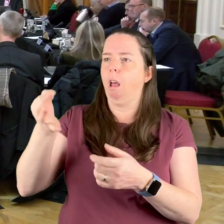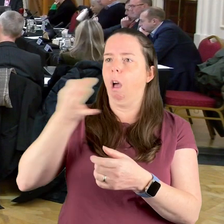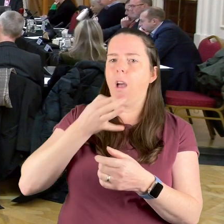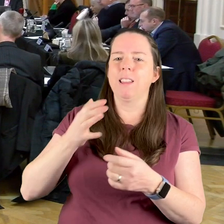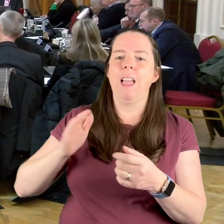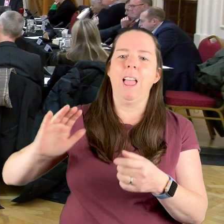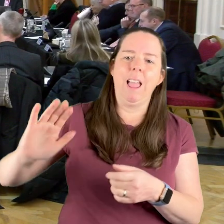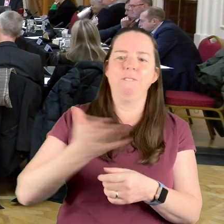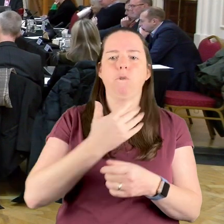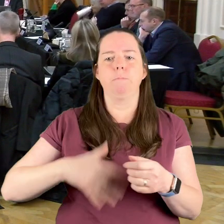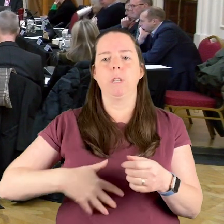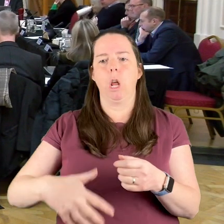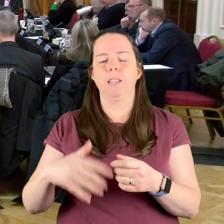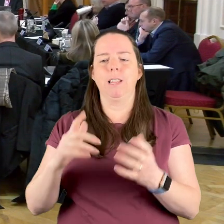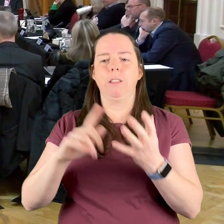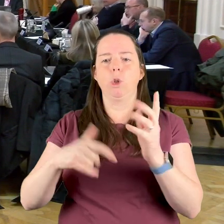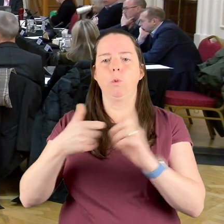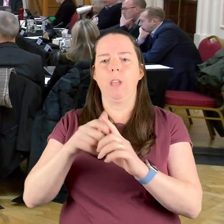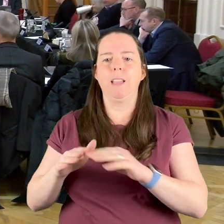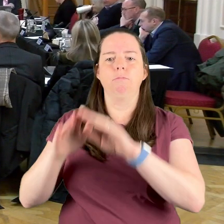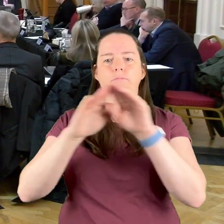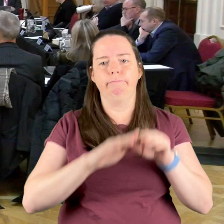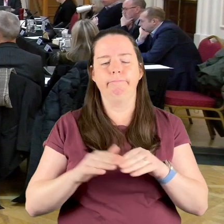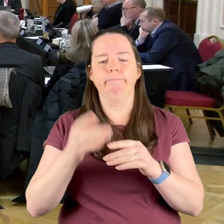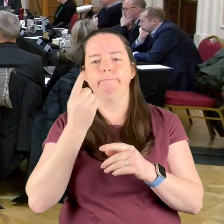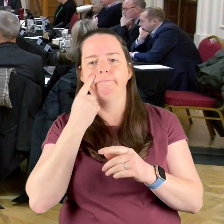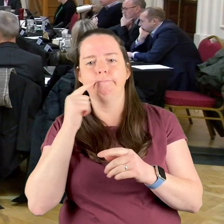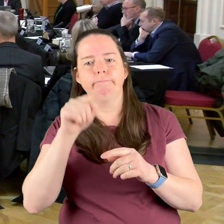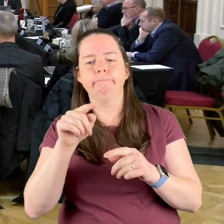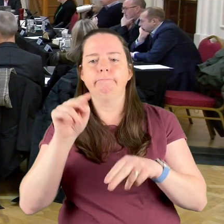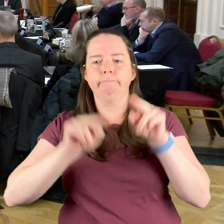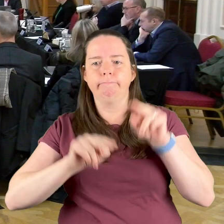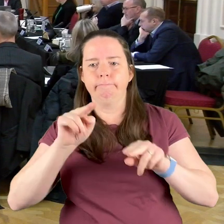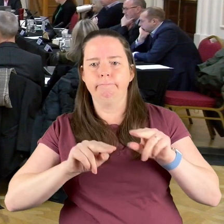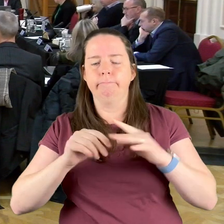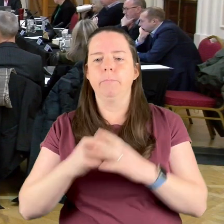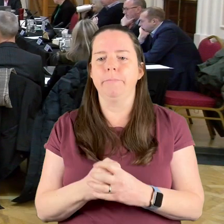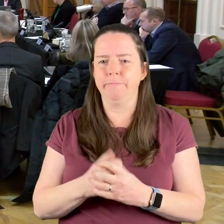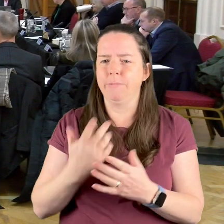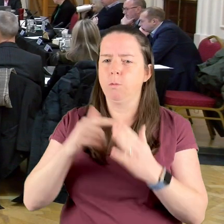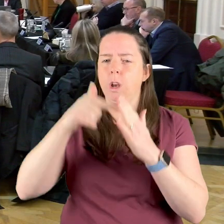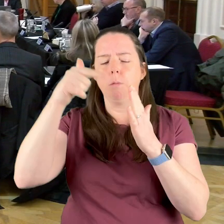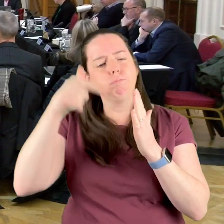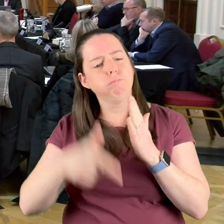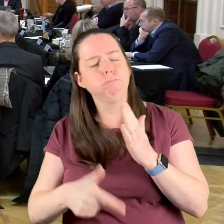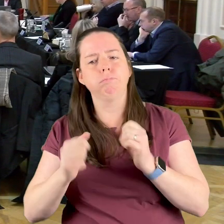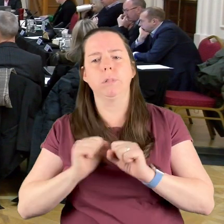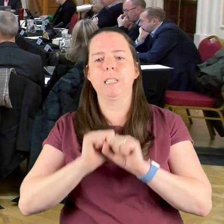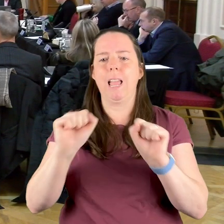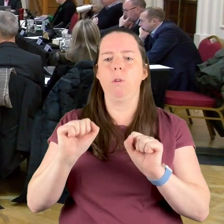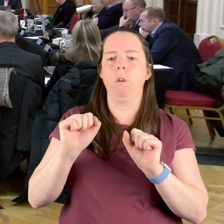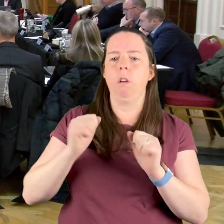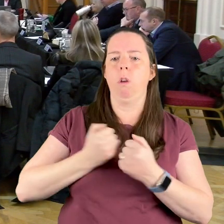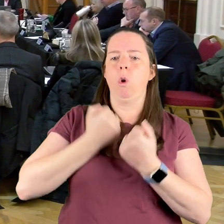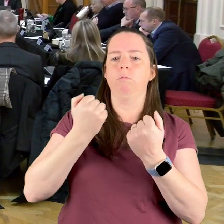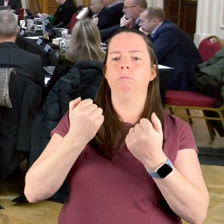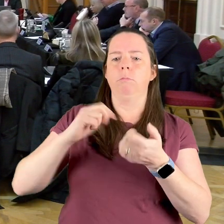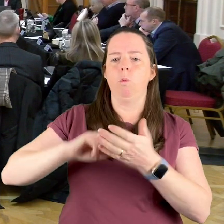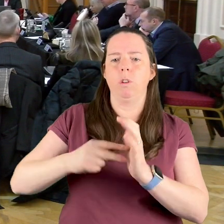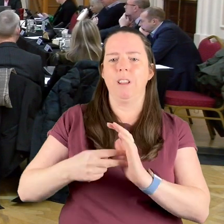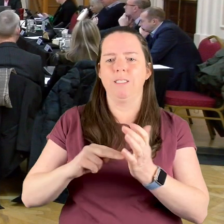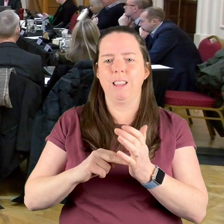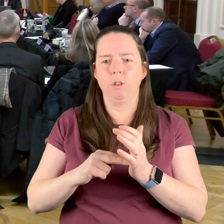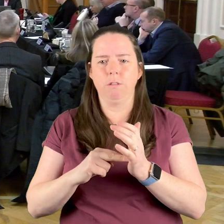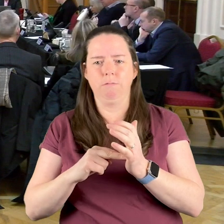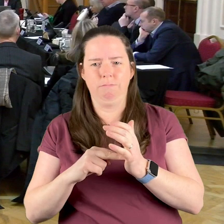asked every maternity in the UK to focus on in terms of benchmarking and probably really doing a deep dive into how our